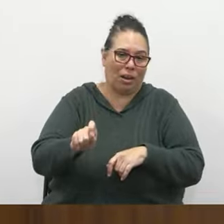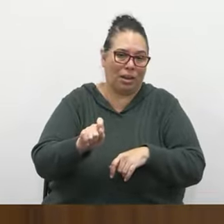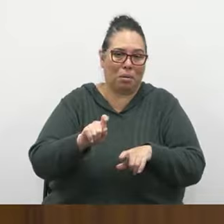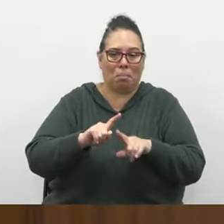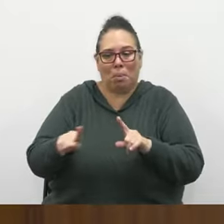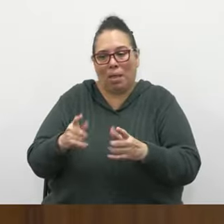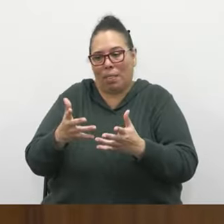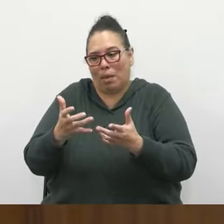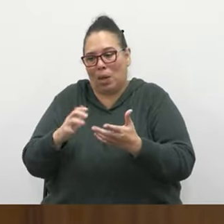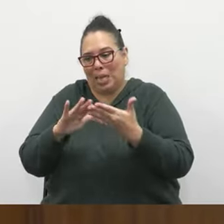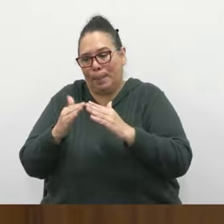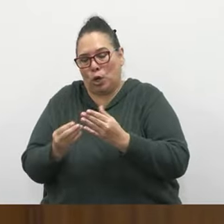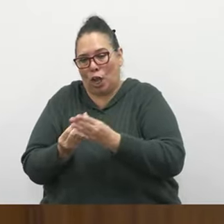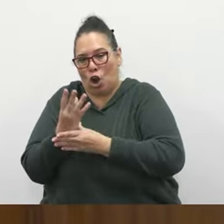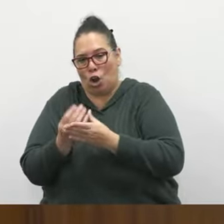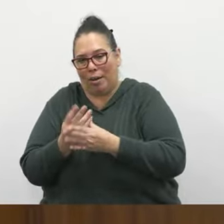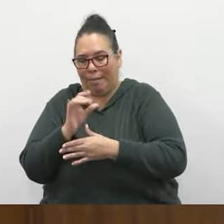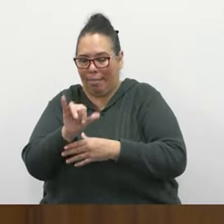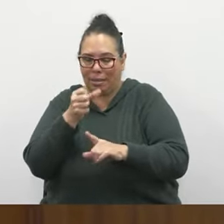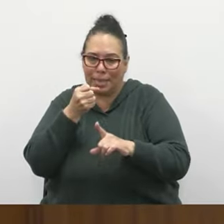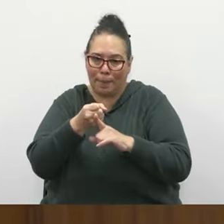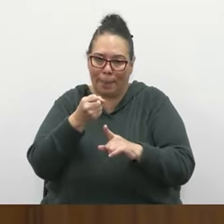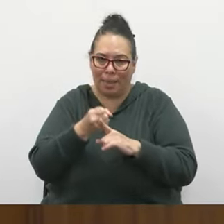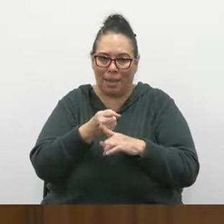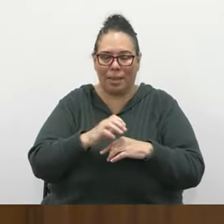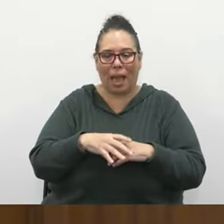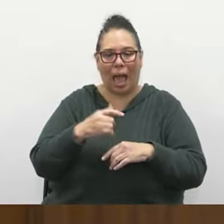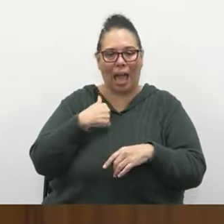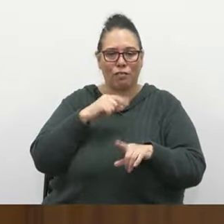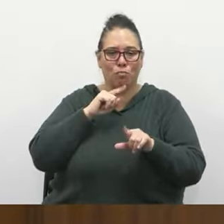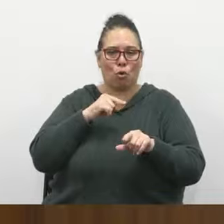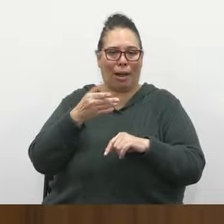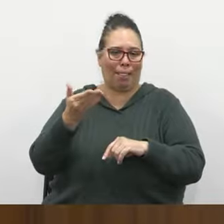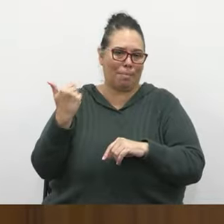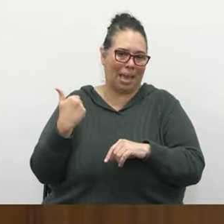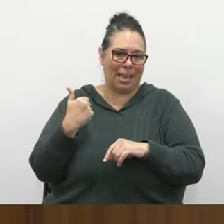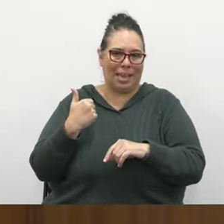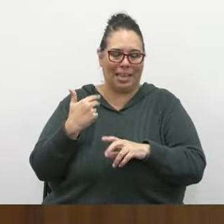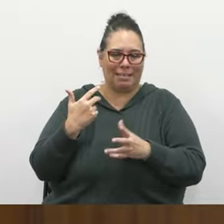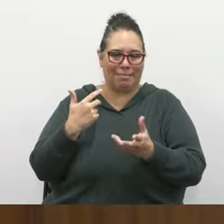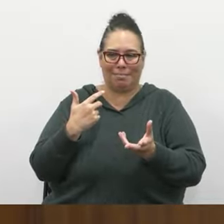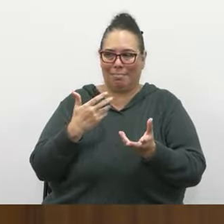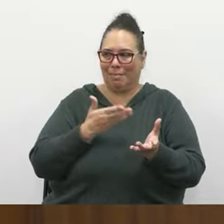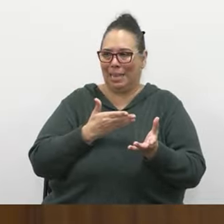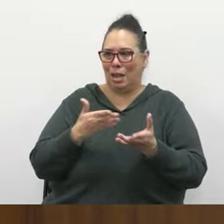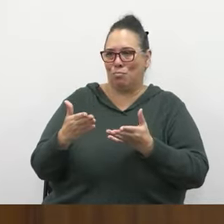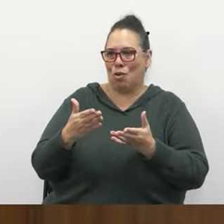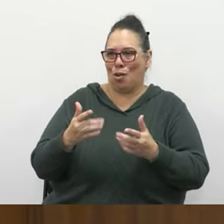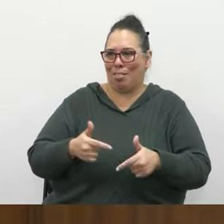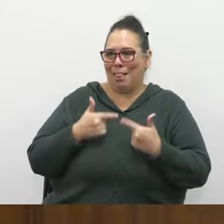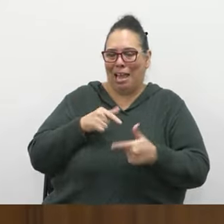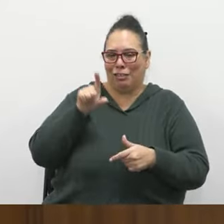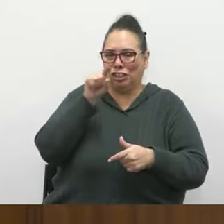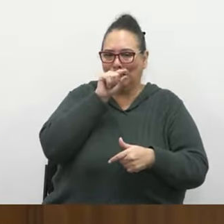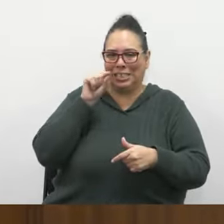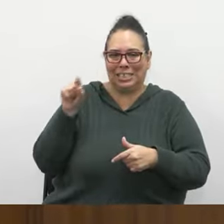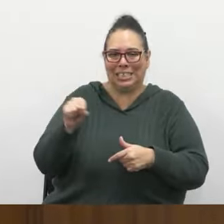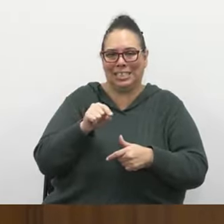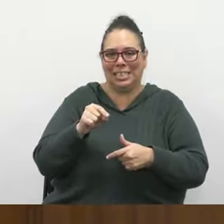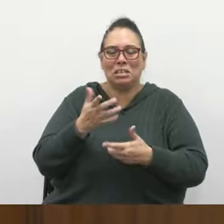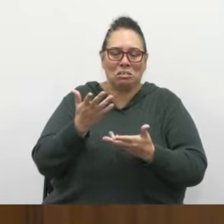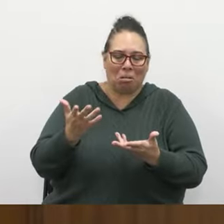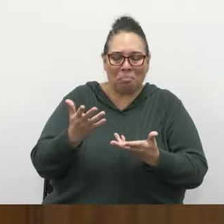gardens and the impact that that makes. And I think I've reported in the past where they've actually brought live chicks to some of these spaces.